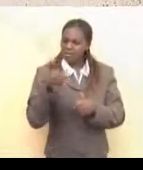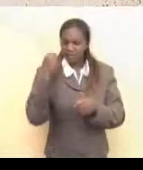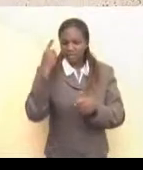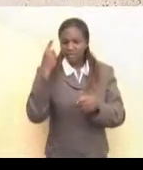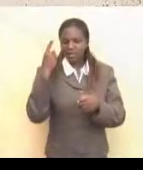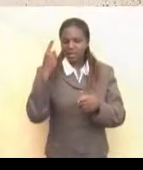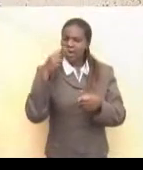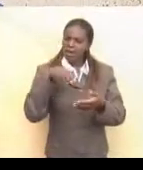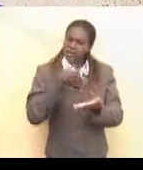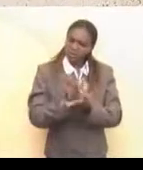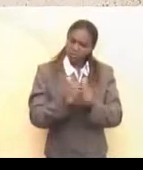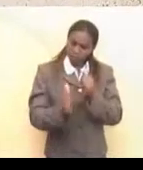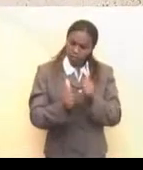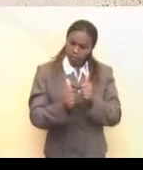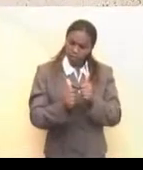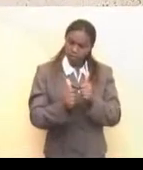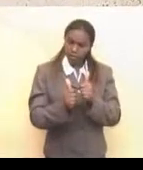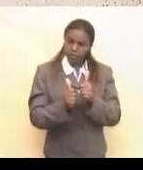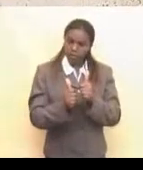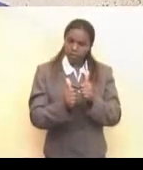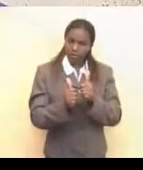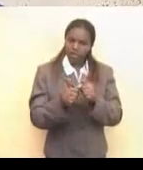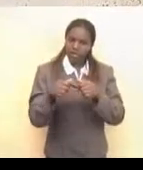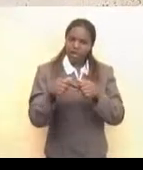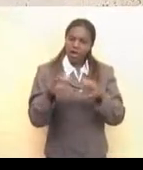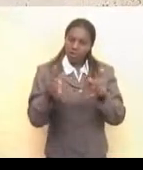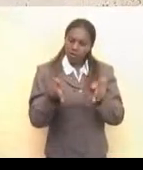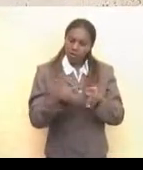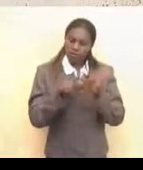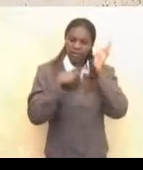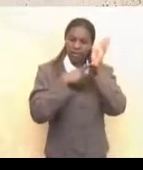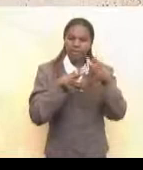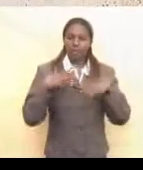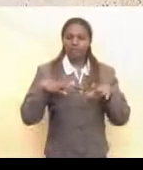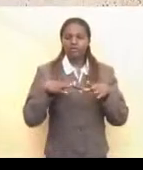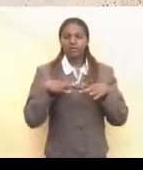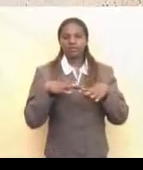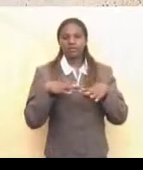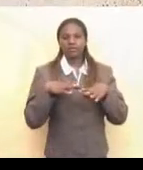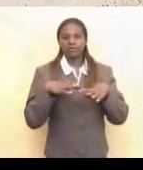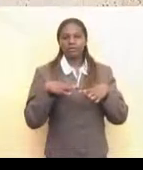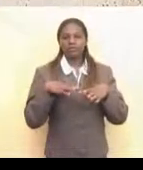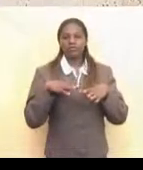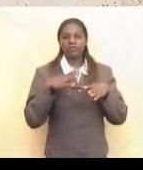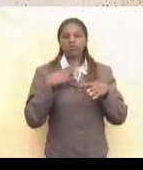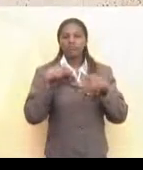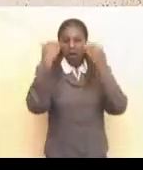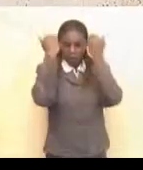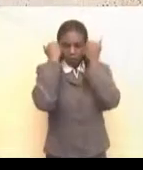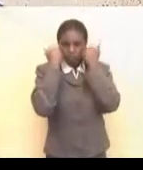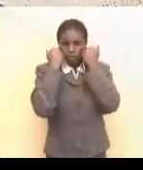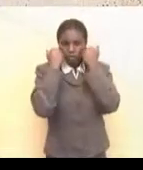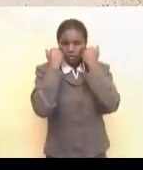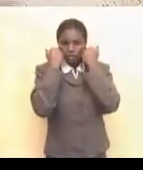first of all, what are their rights and what are the chances. For example, if somebody wants to present a case to the